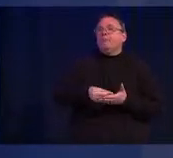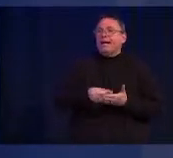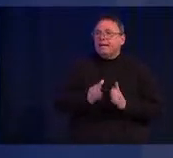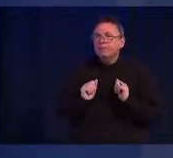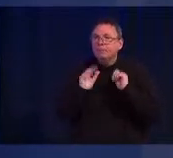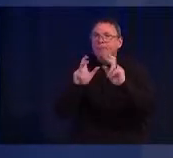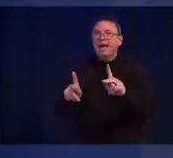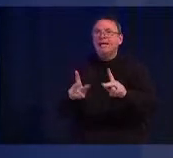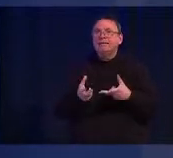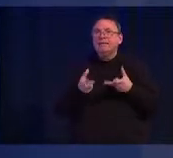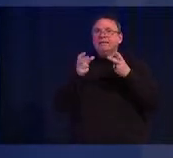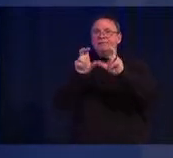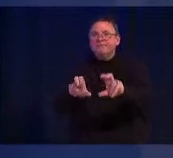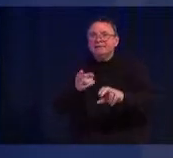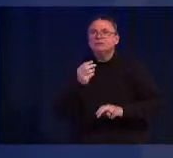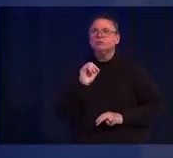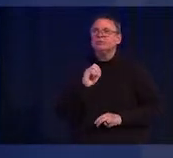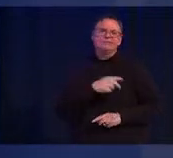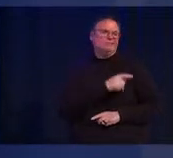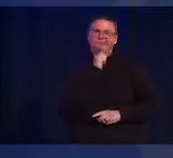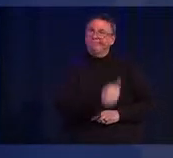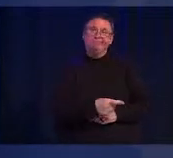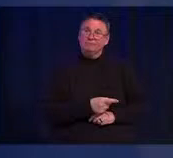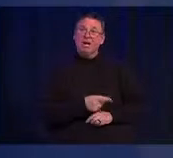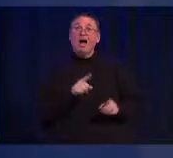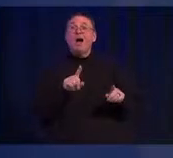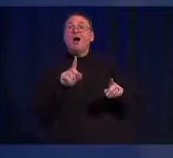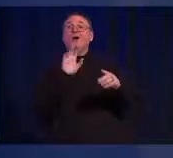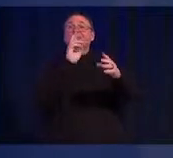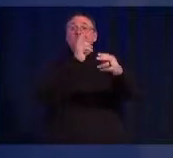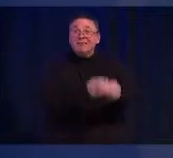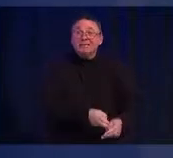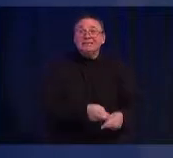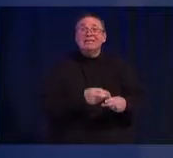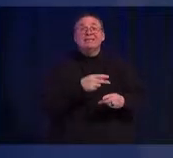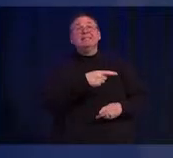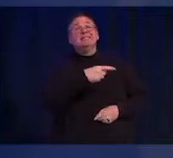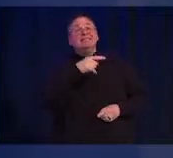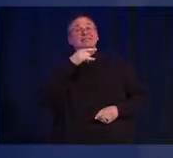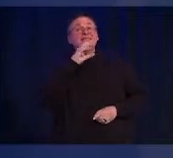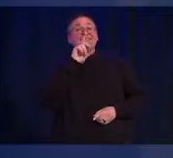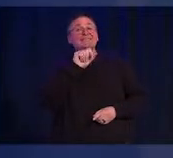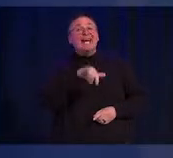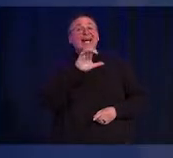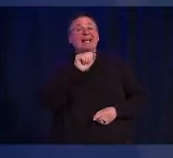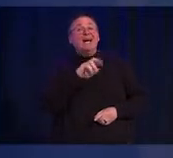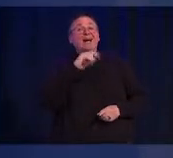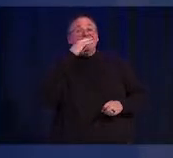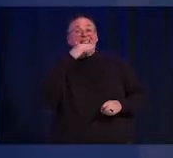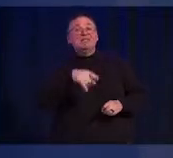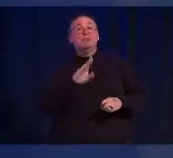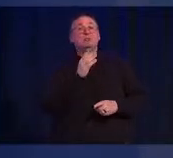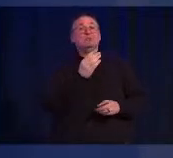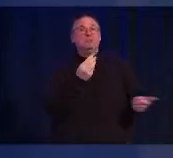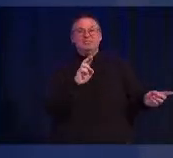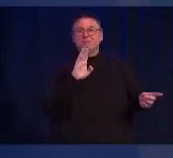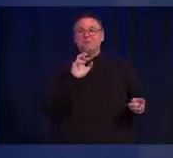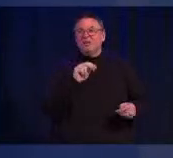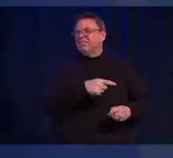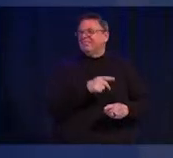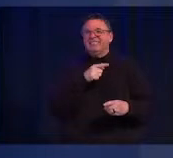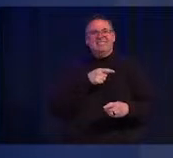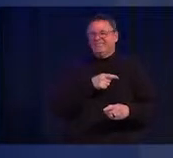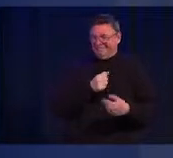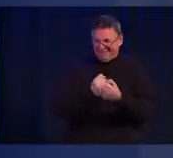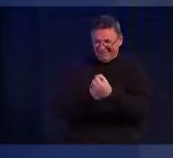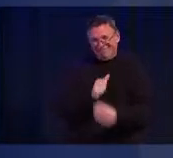Also, Mr. Braun brought up childcare and broadband, and those are two areas that he voted against in Indiana. So those monies that could have come back federally when he